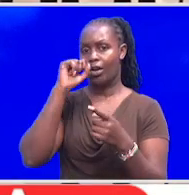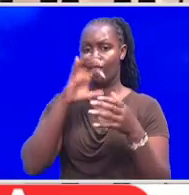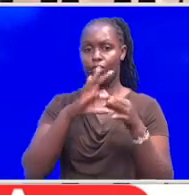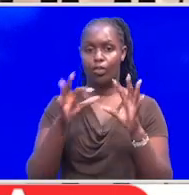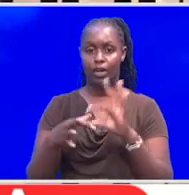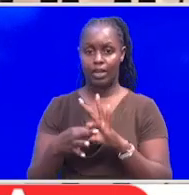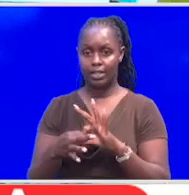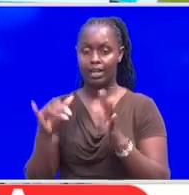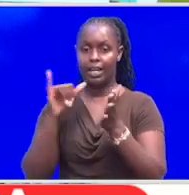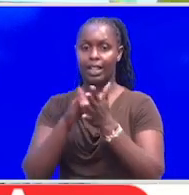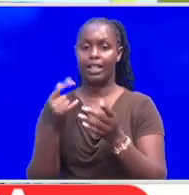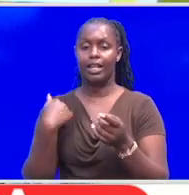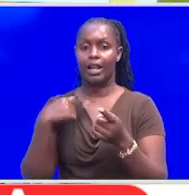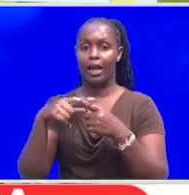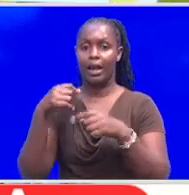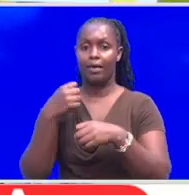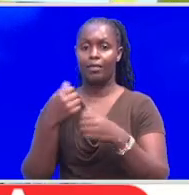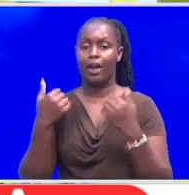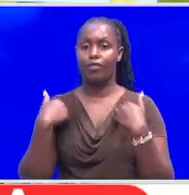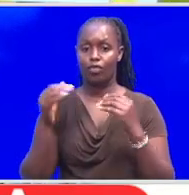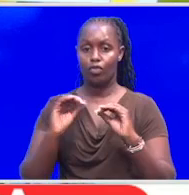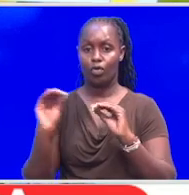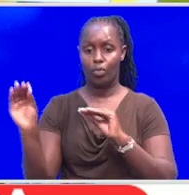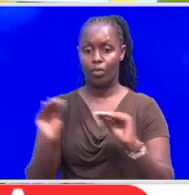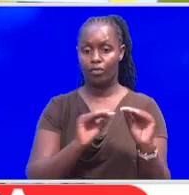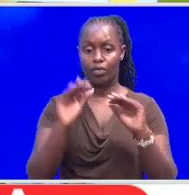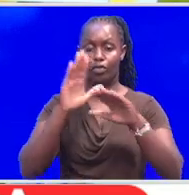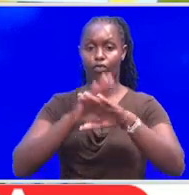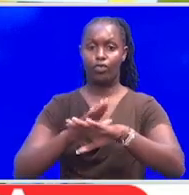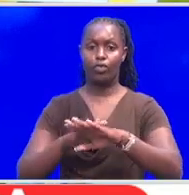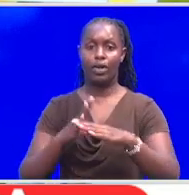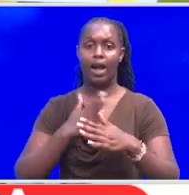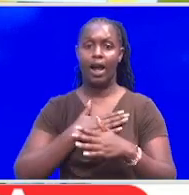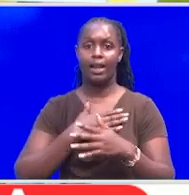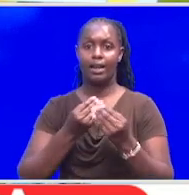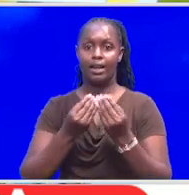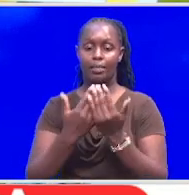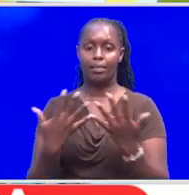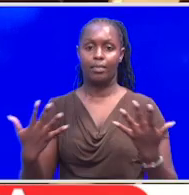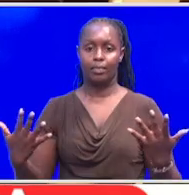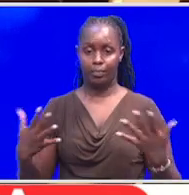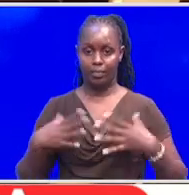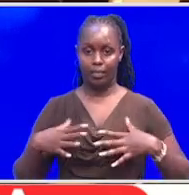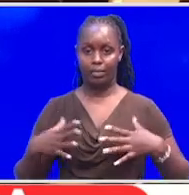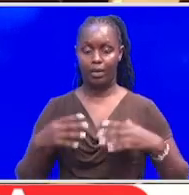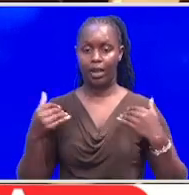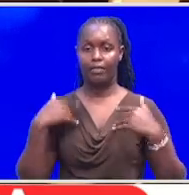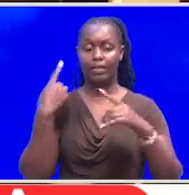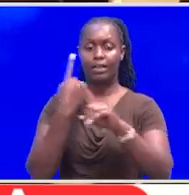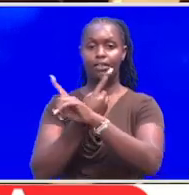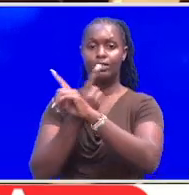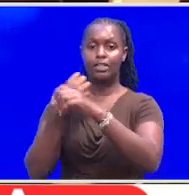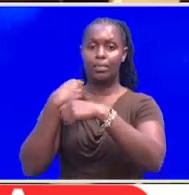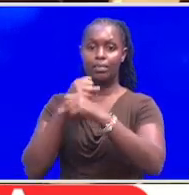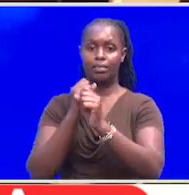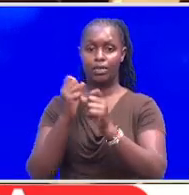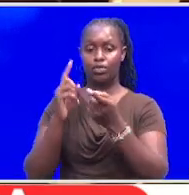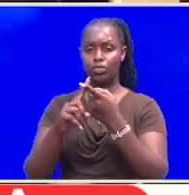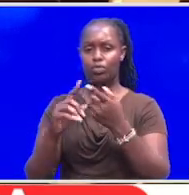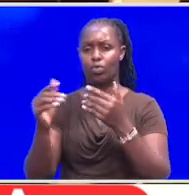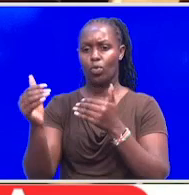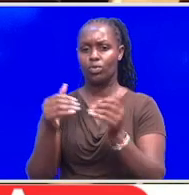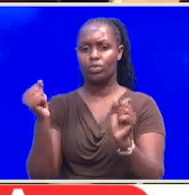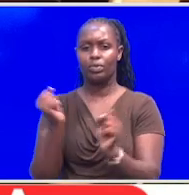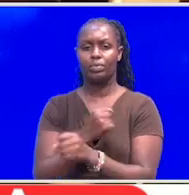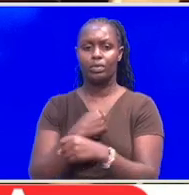infrastructure that hampered movement of goods and people. This, topped with policy differences, made it close to impossible